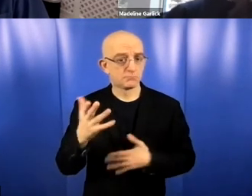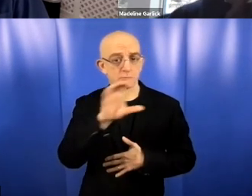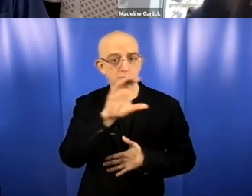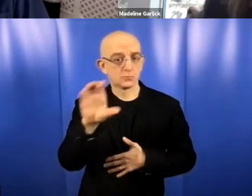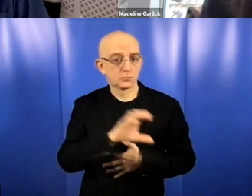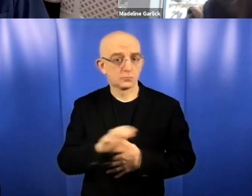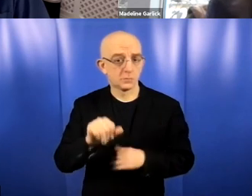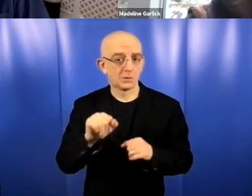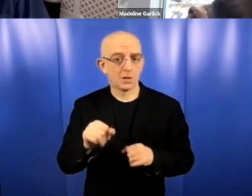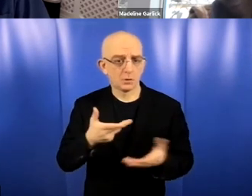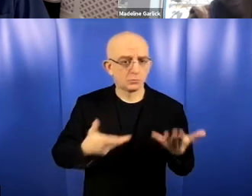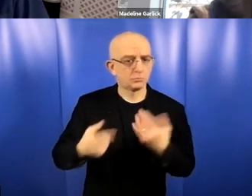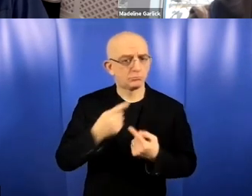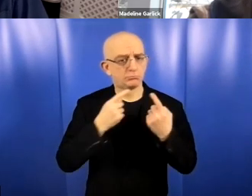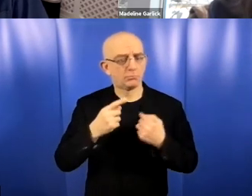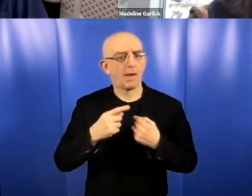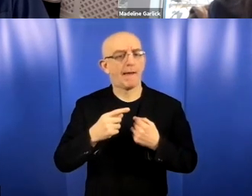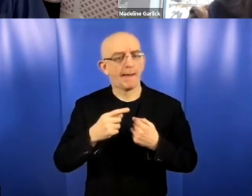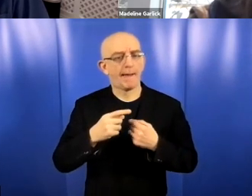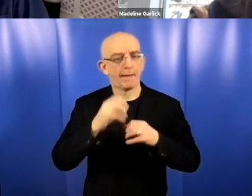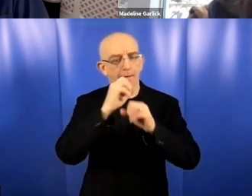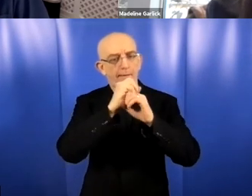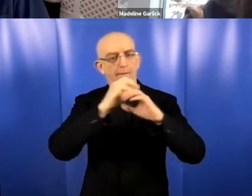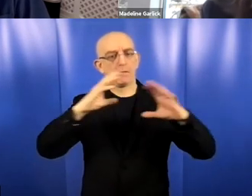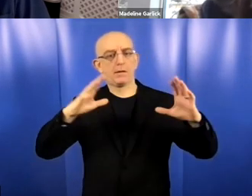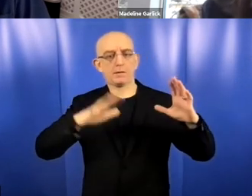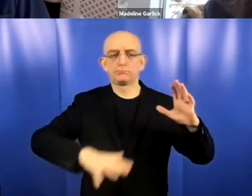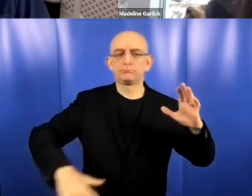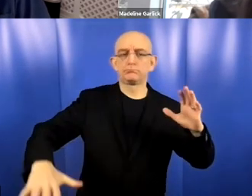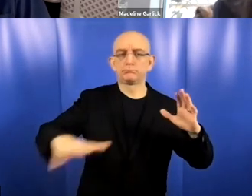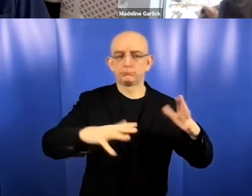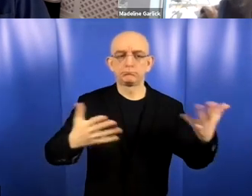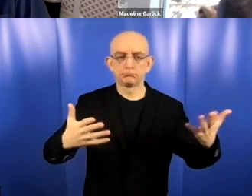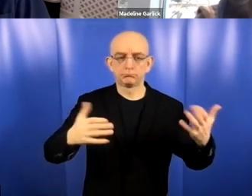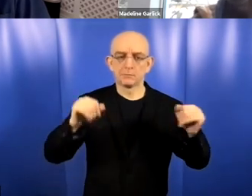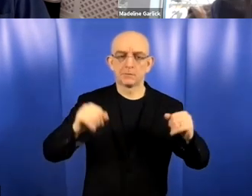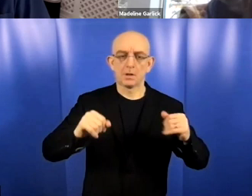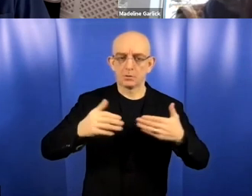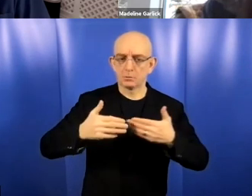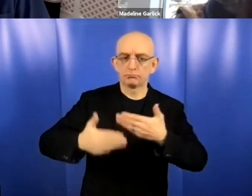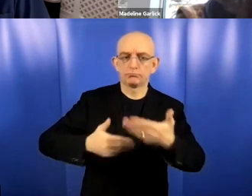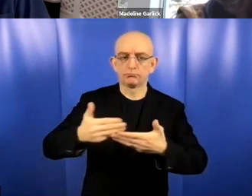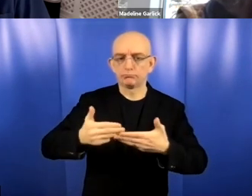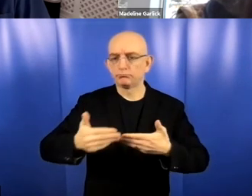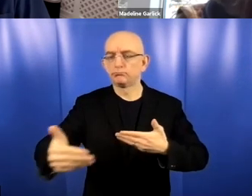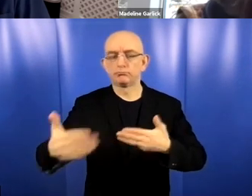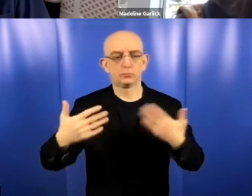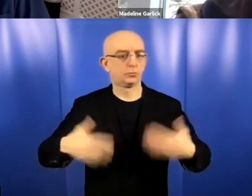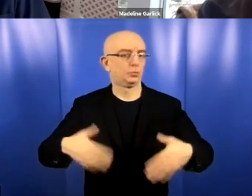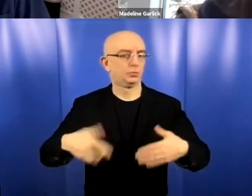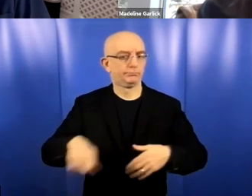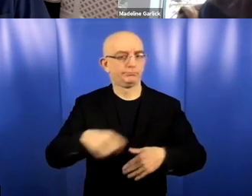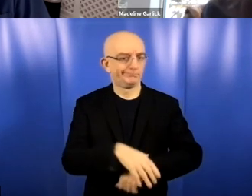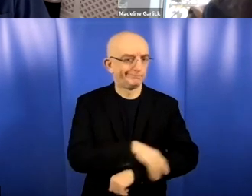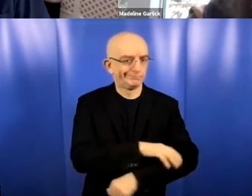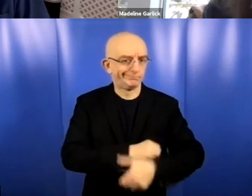devastating waste of potential and loss of opportunities for people of concern to contribute